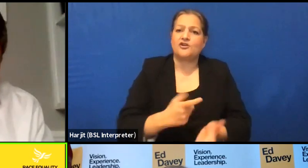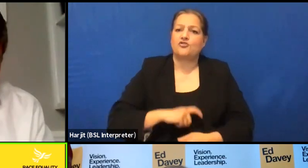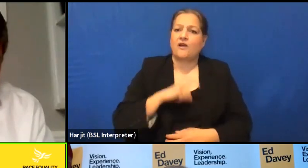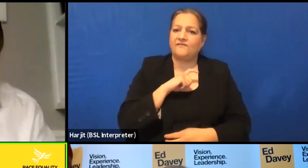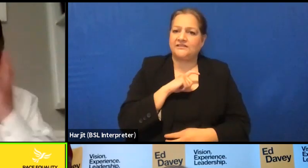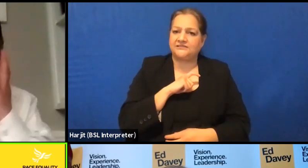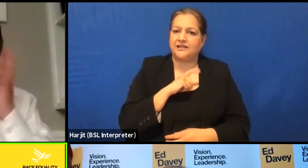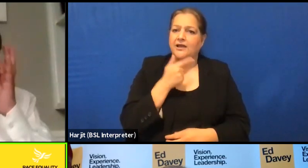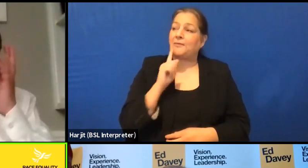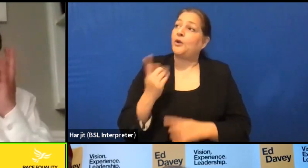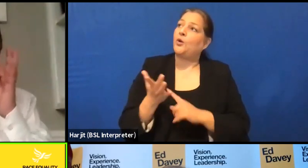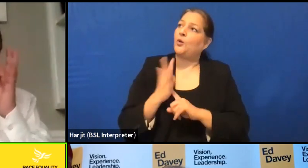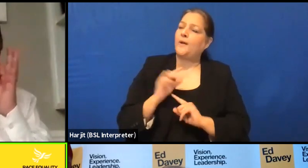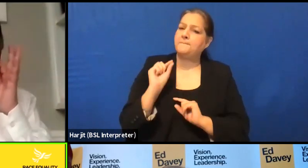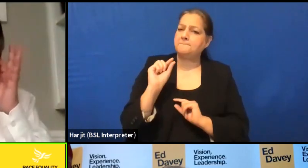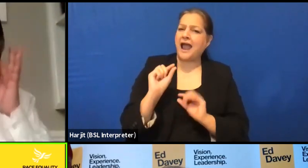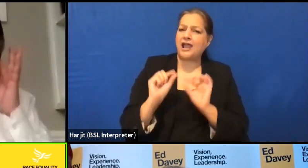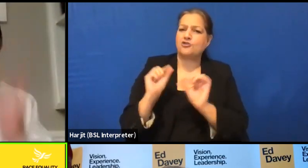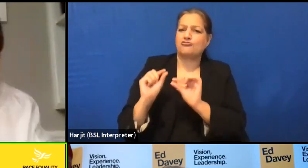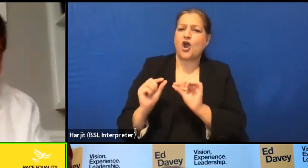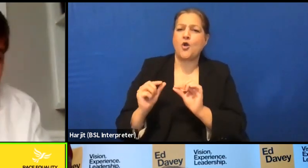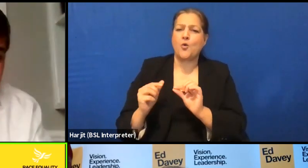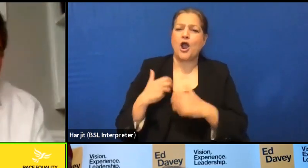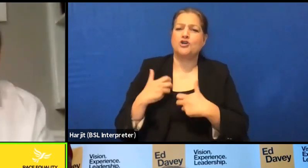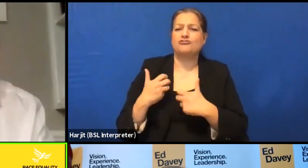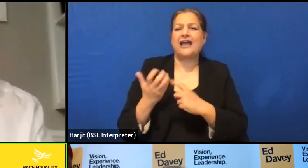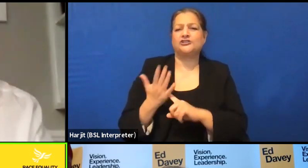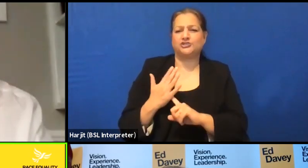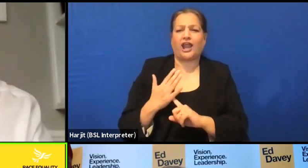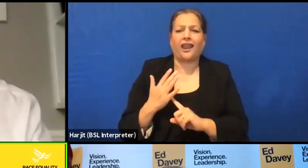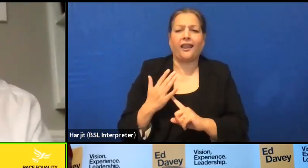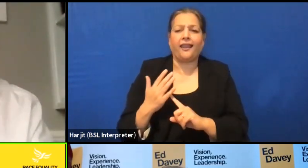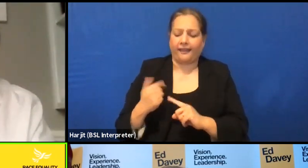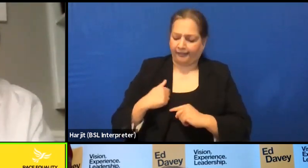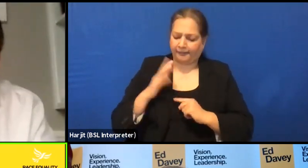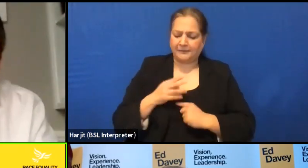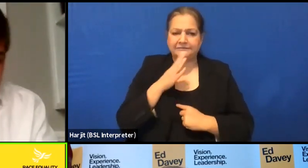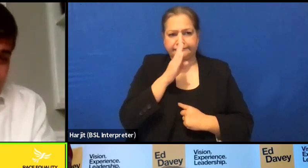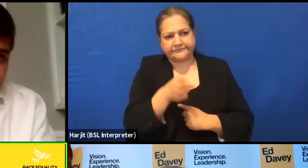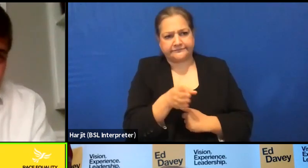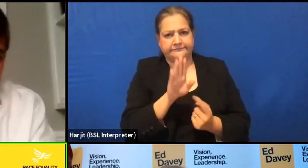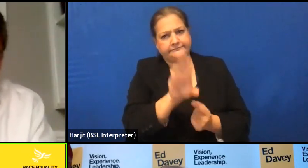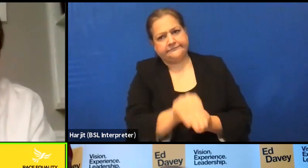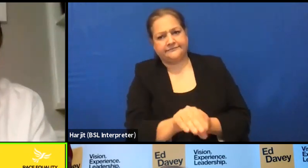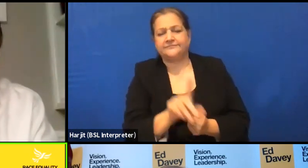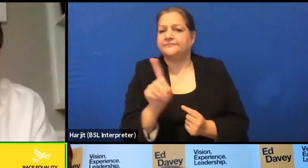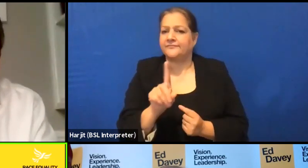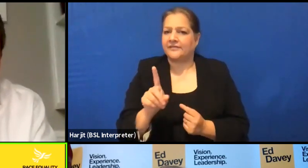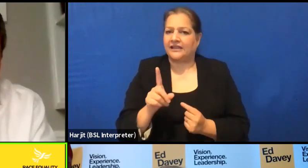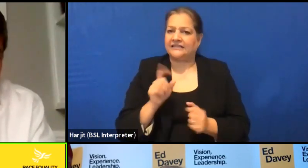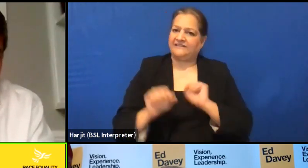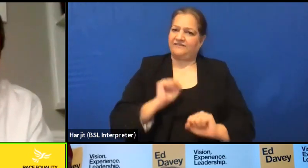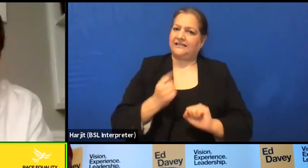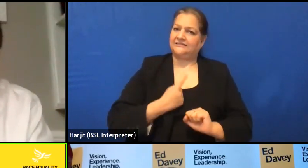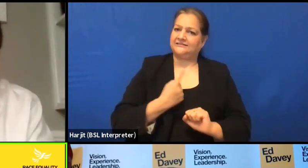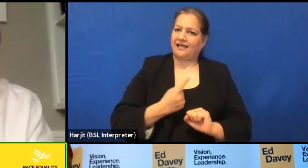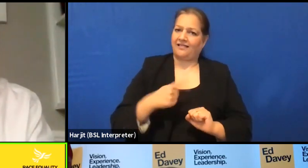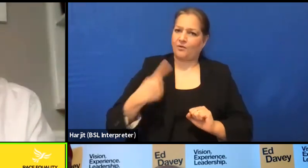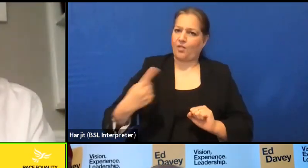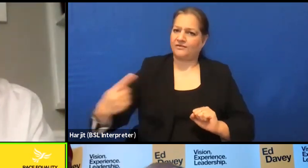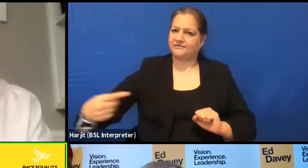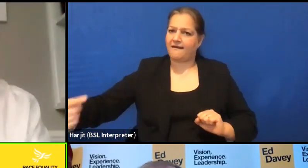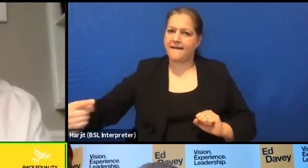those microaggressions, and that's just an aggression, frankly, but it's an illustrative example. It shouldn't just be them that are defending themselves against it. We have